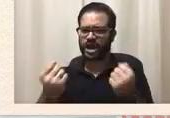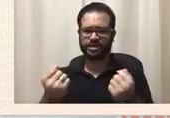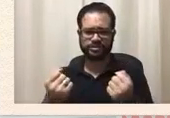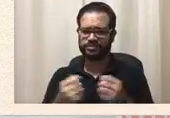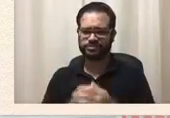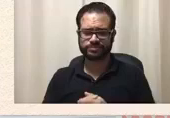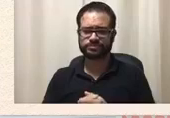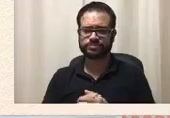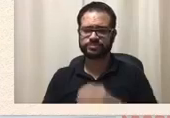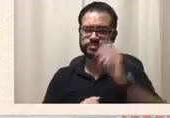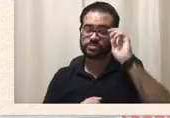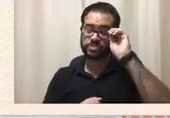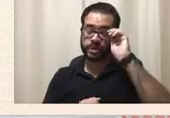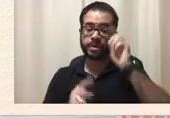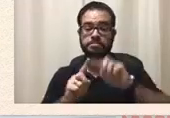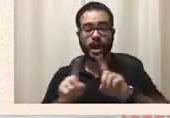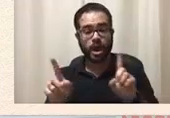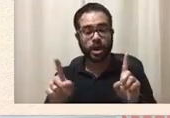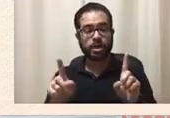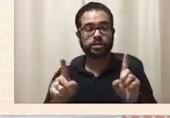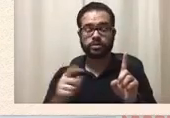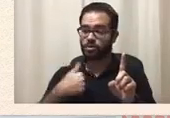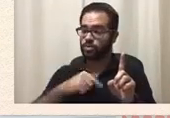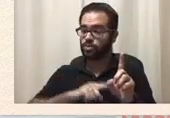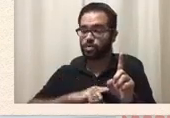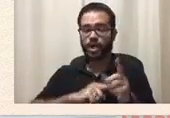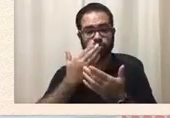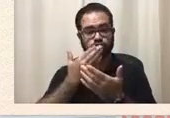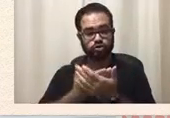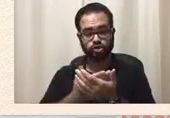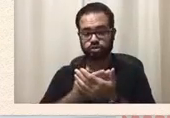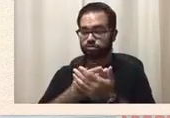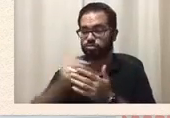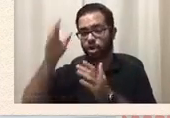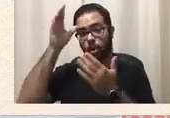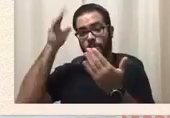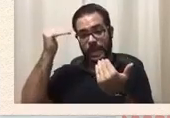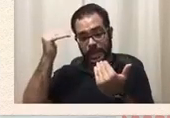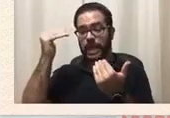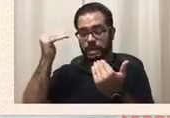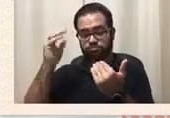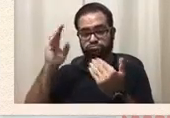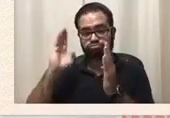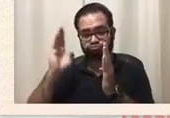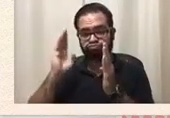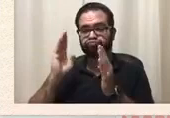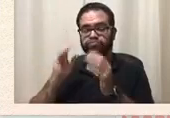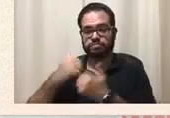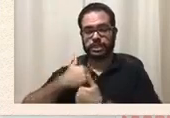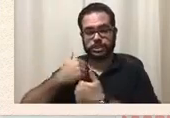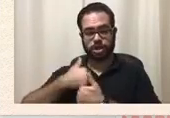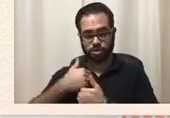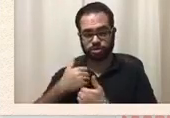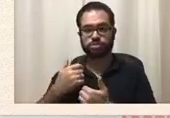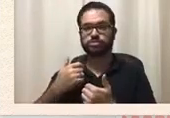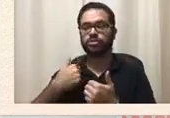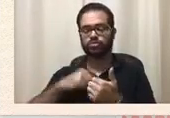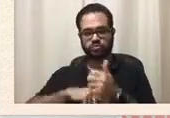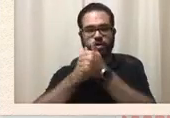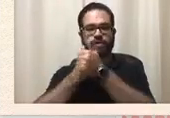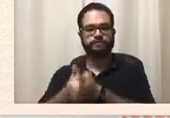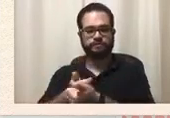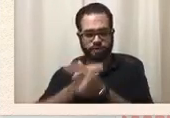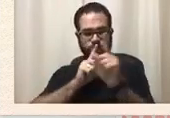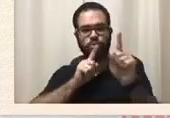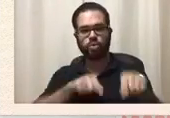However, being good, obedient military cadets, we did as we were told, and despite not liking